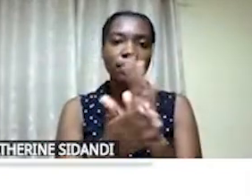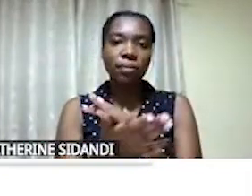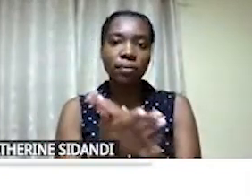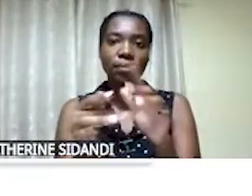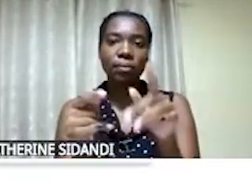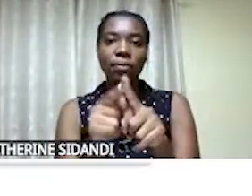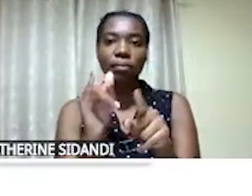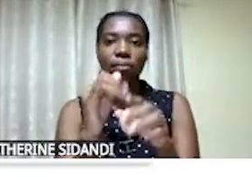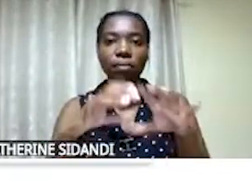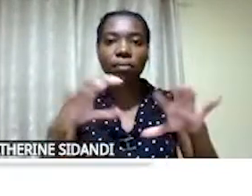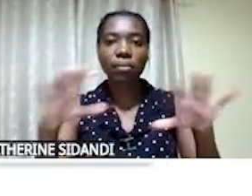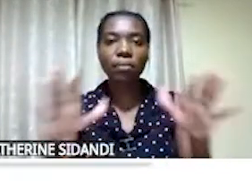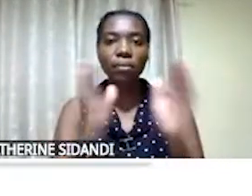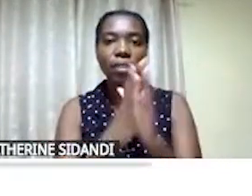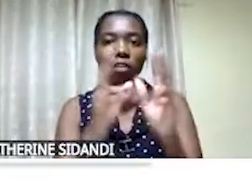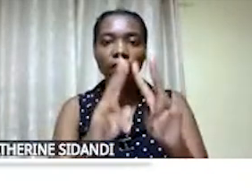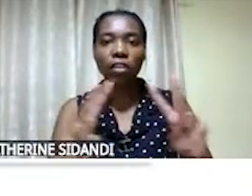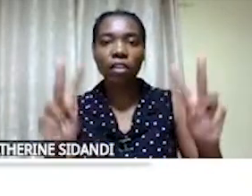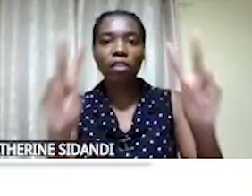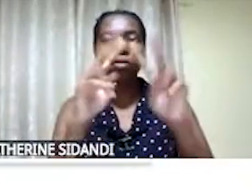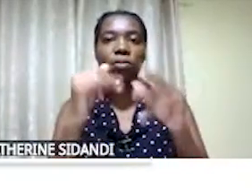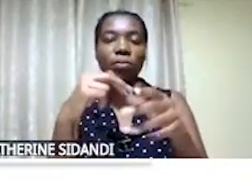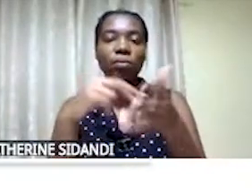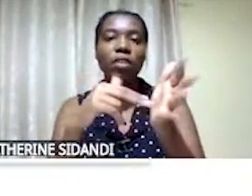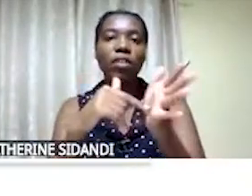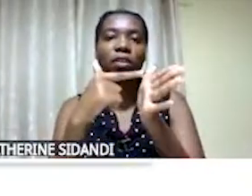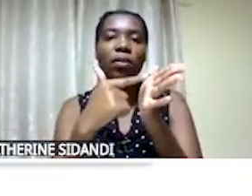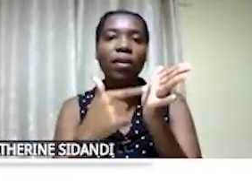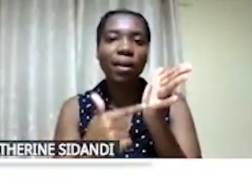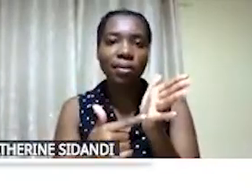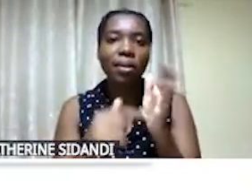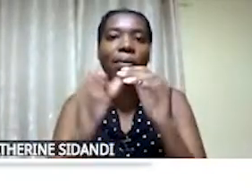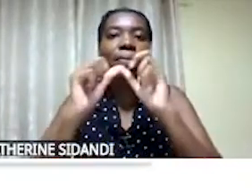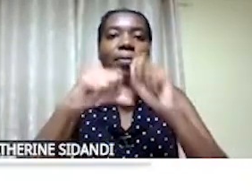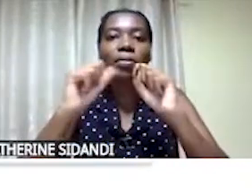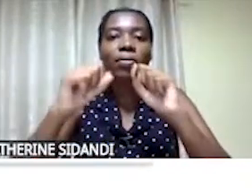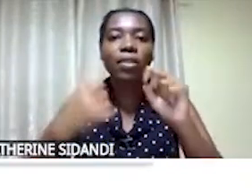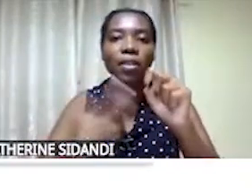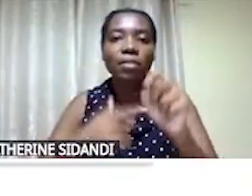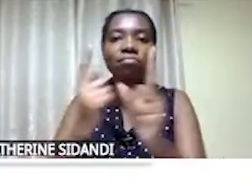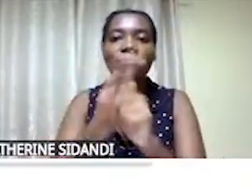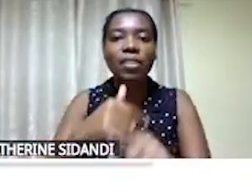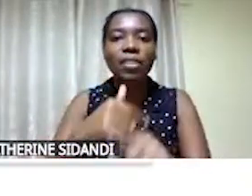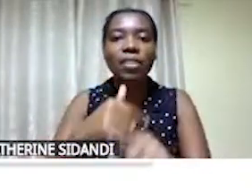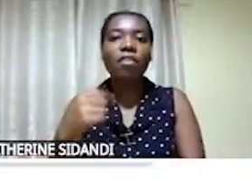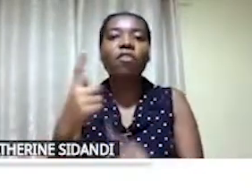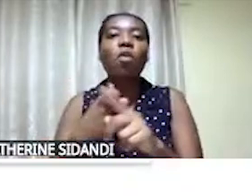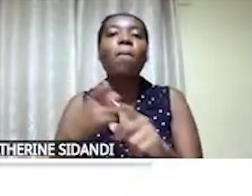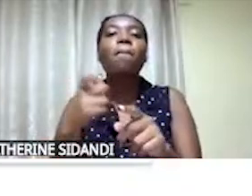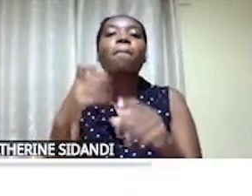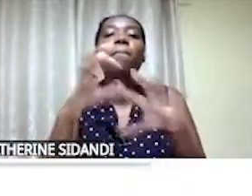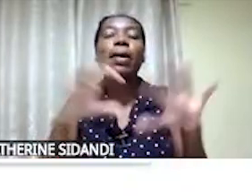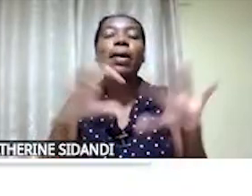what value is to them, and now this is how I differentiate myself in the market. And for sure there are